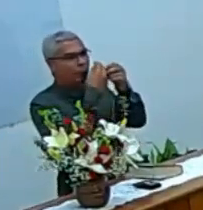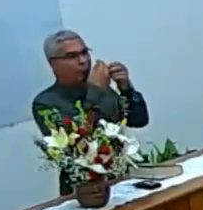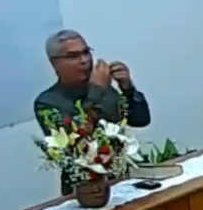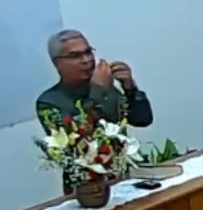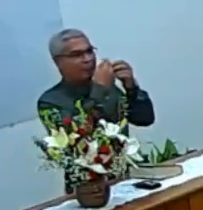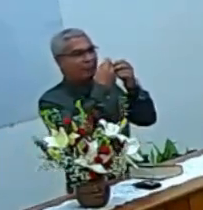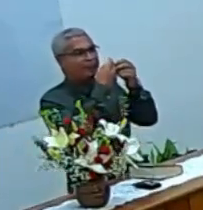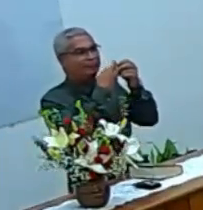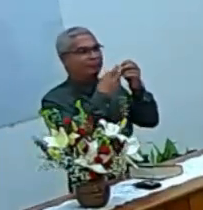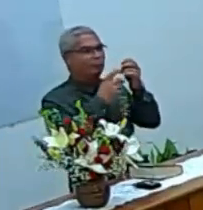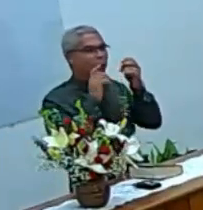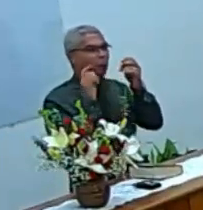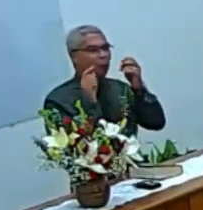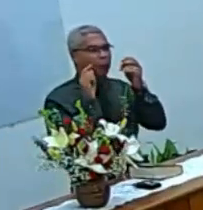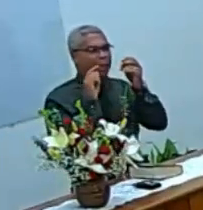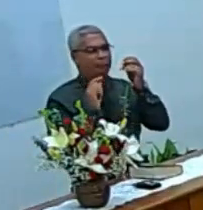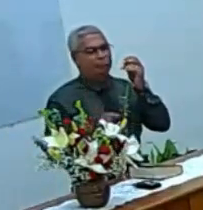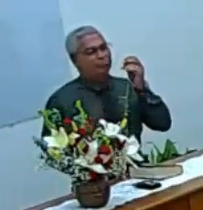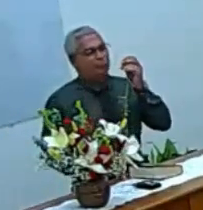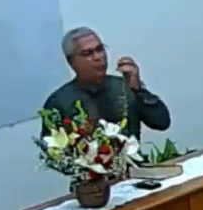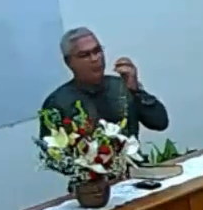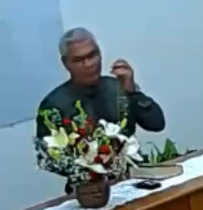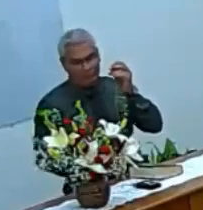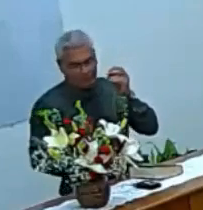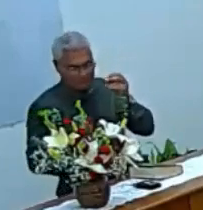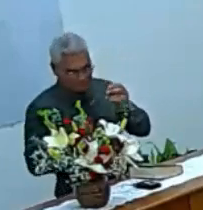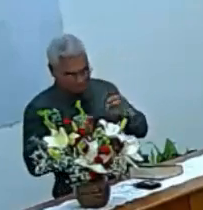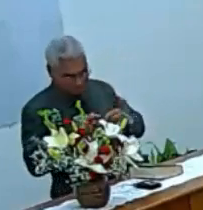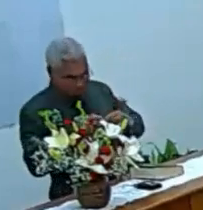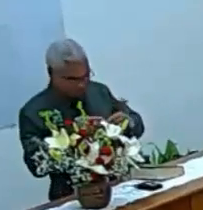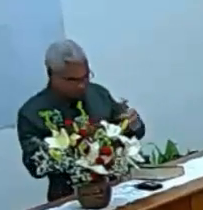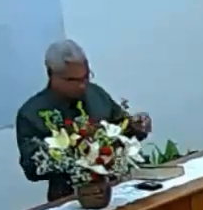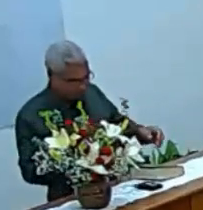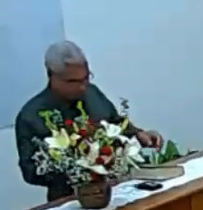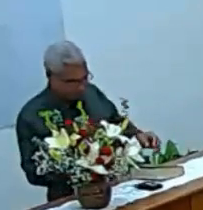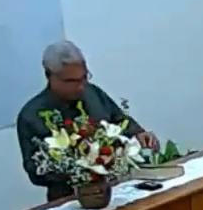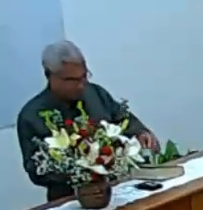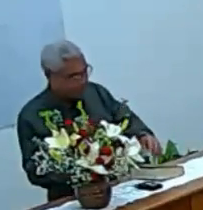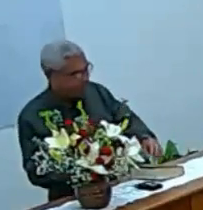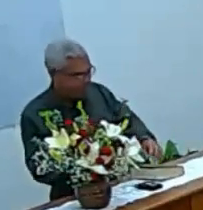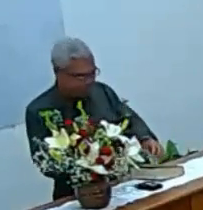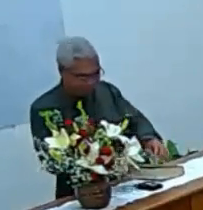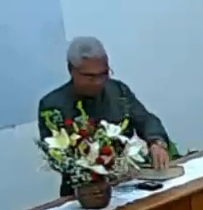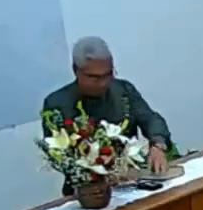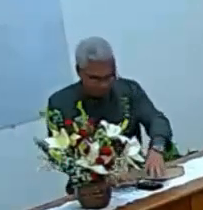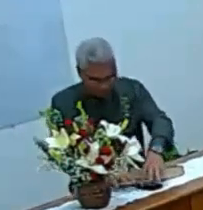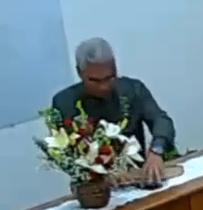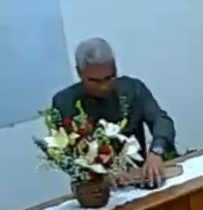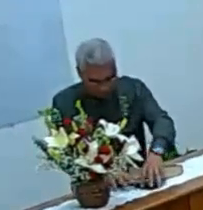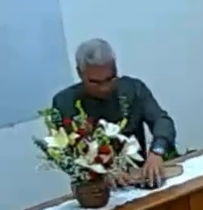E o Grupo B também. Grupo A e Grupo B reunião. Group A and Group B.